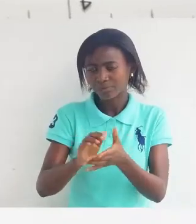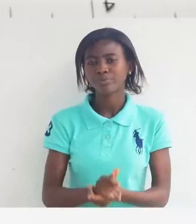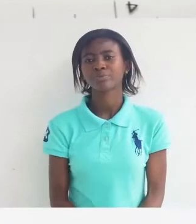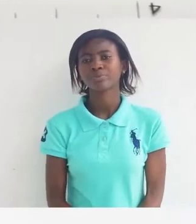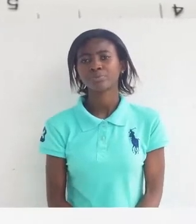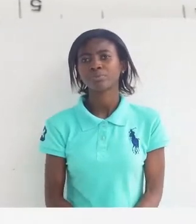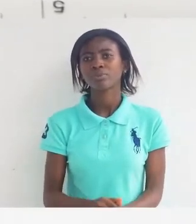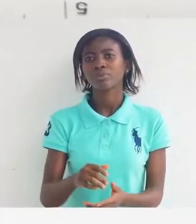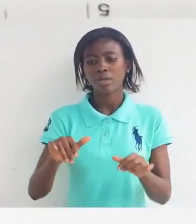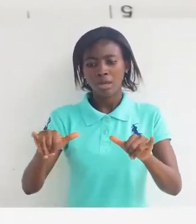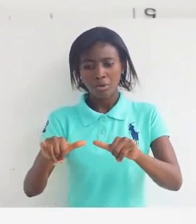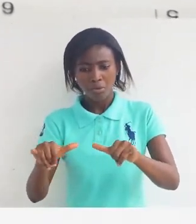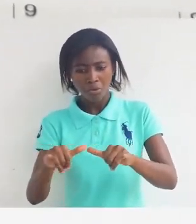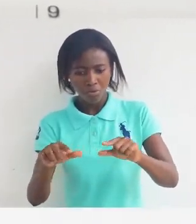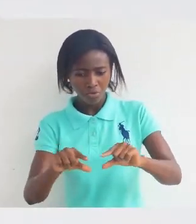ruler,